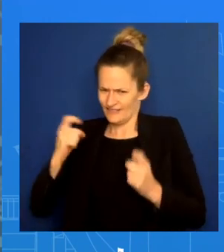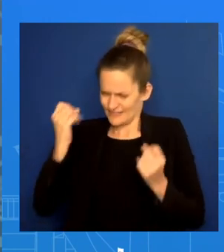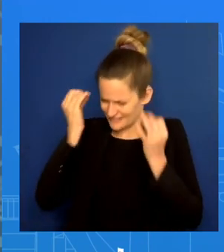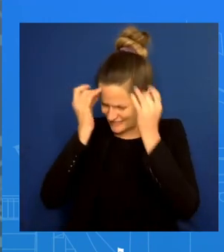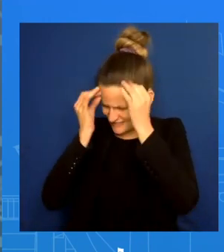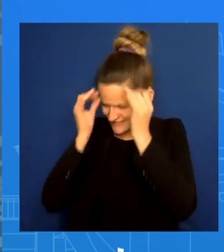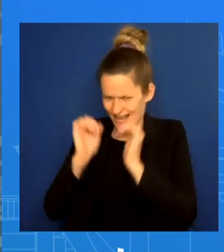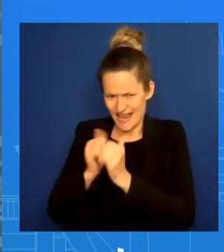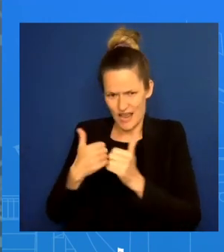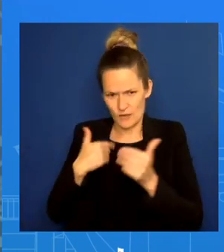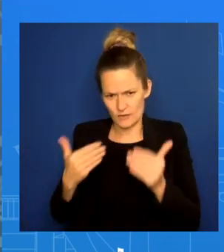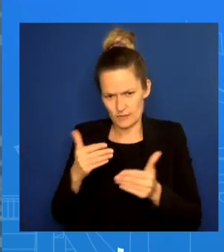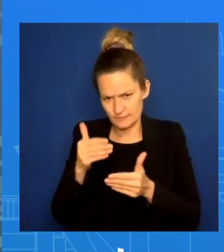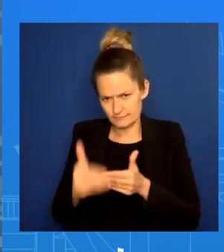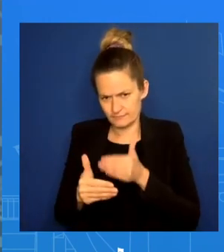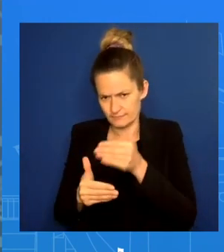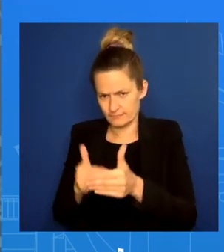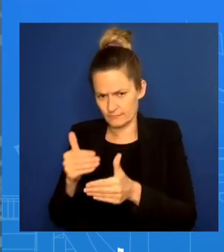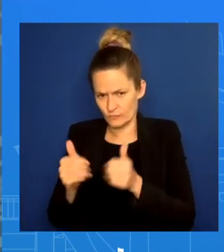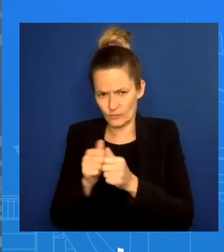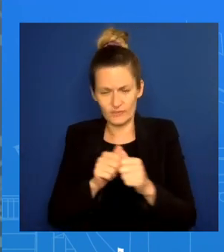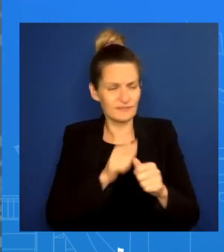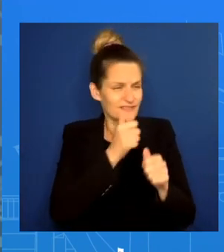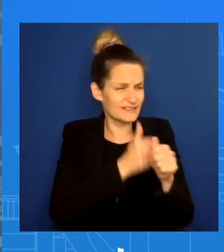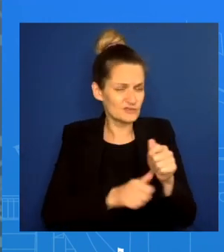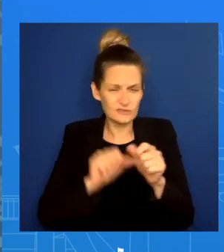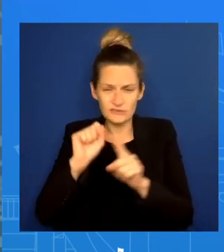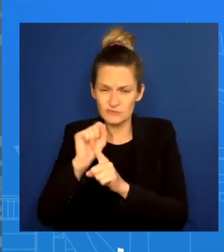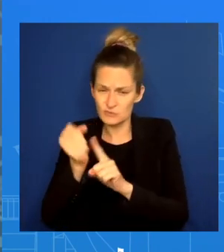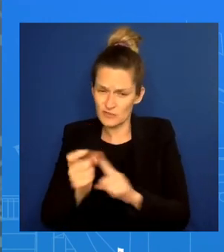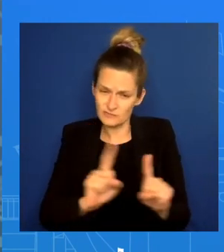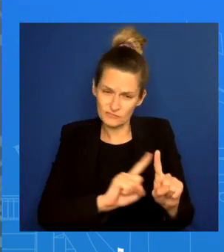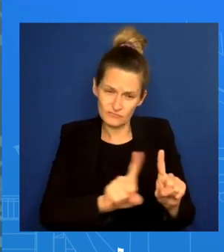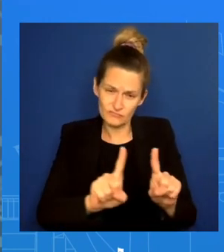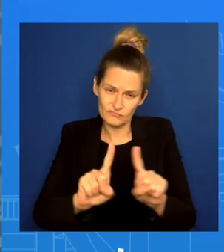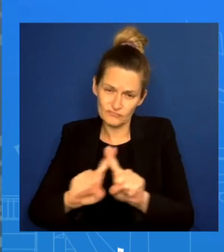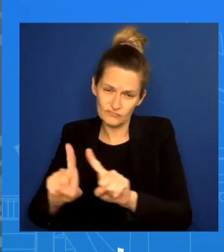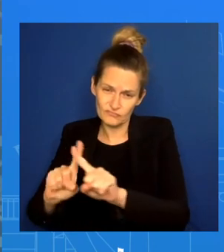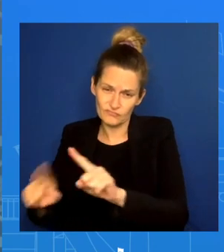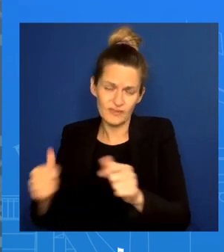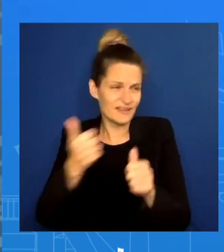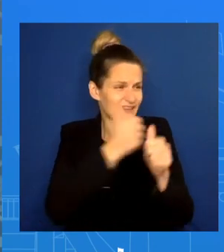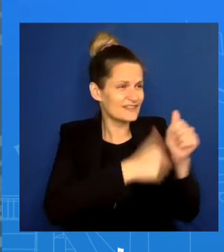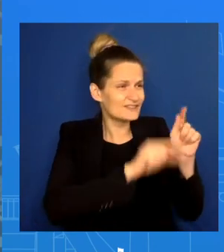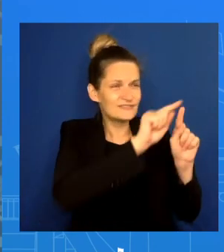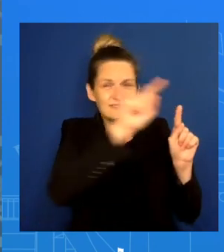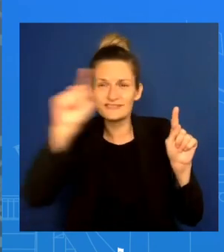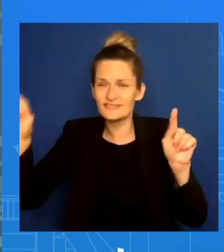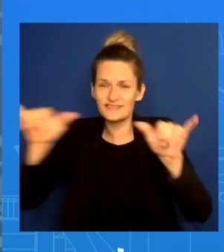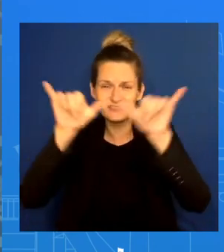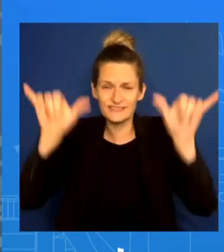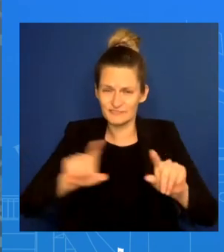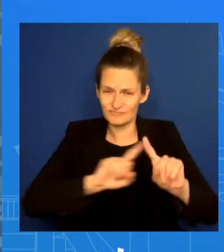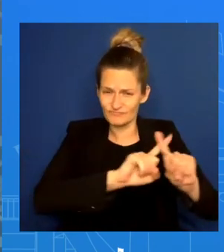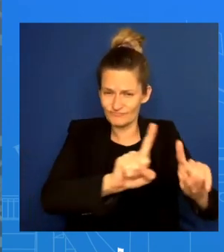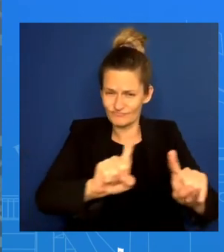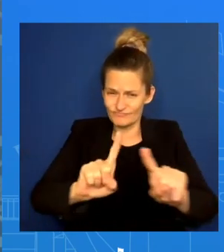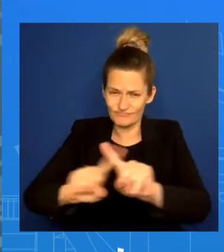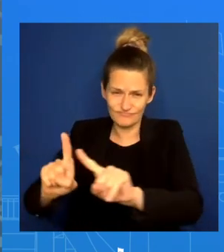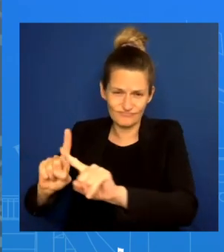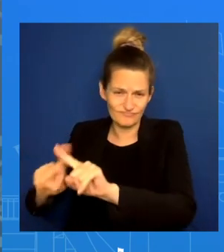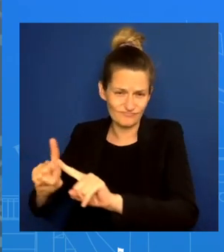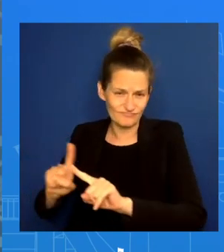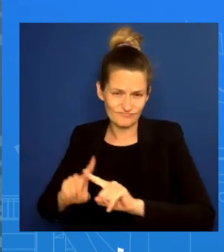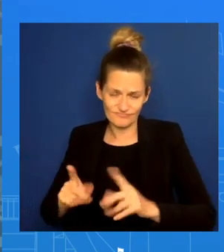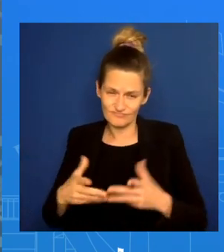different conditions under which they're held, different governments that you're dealing with, whether what their relationship is bilaterally between you pick the